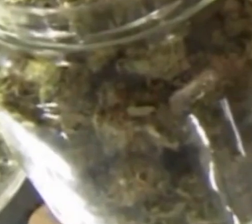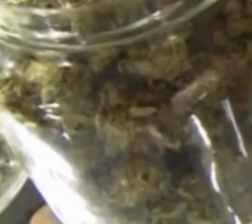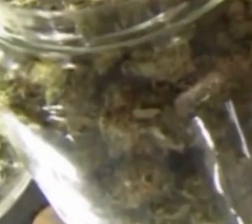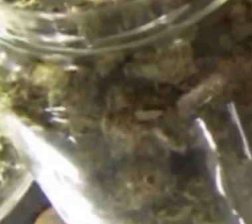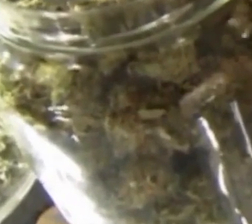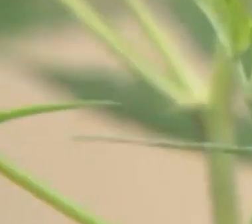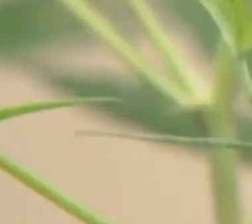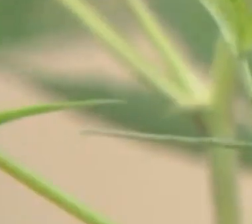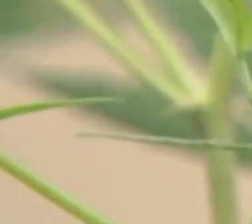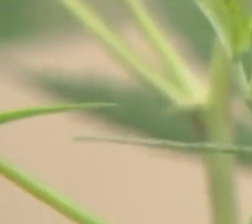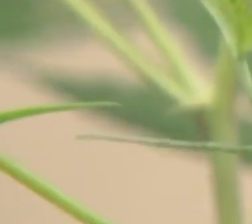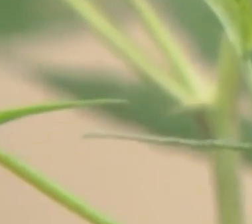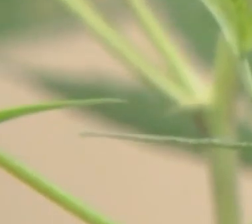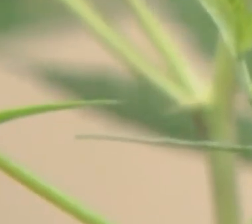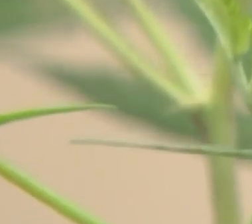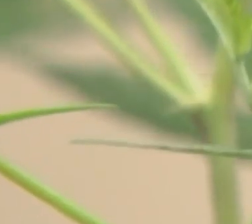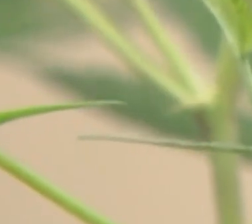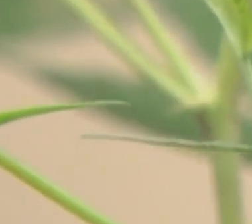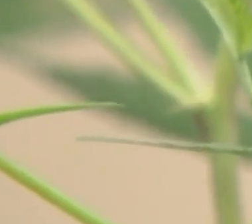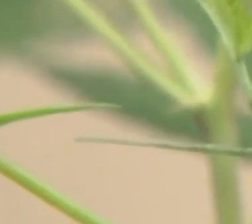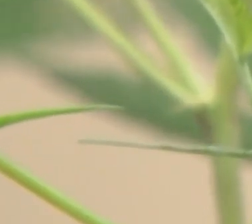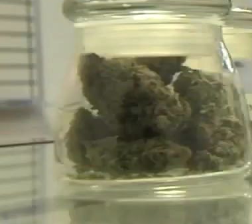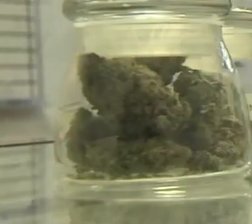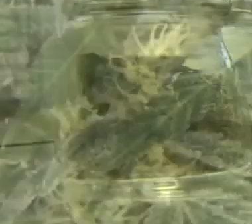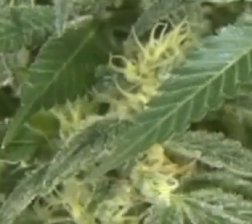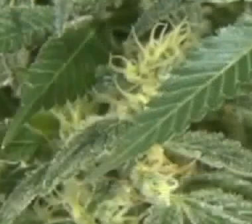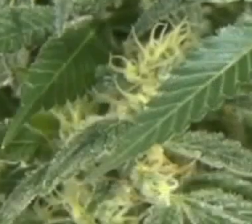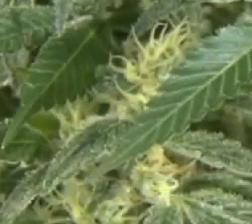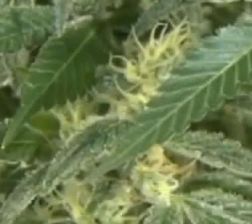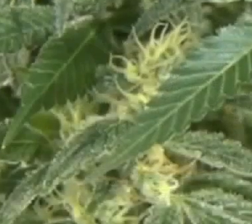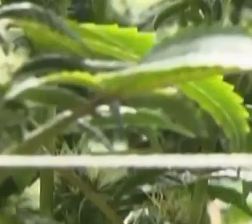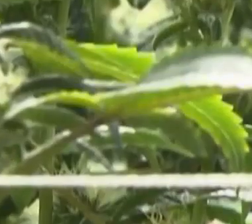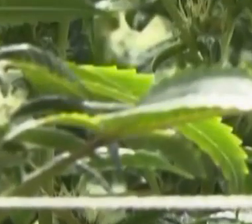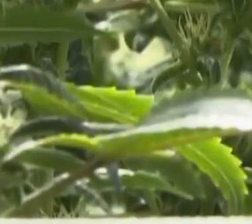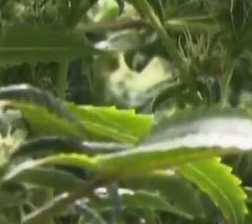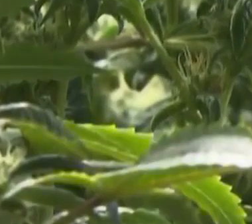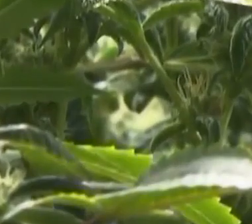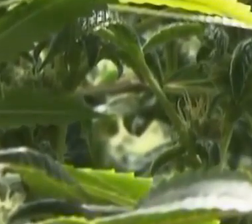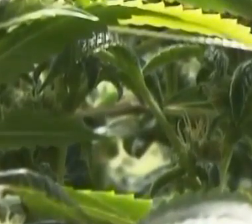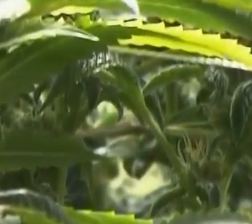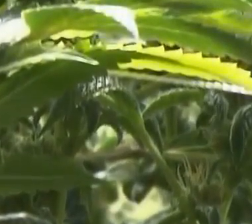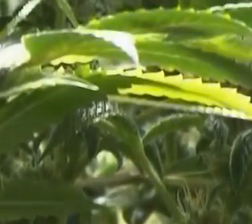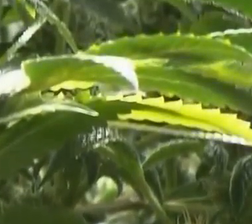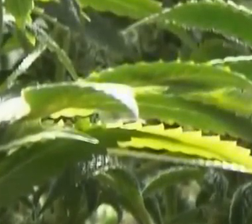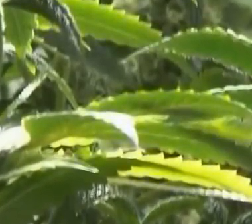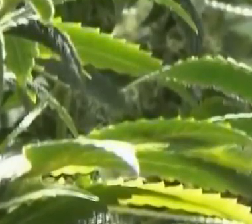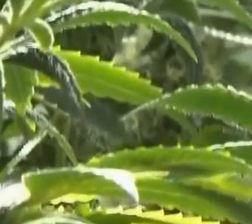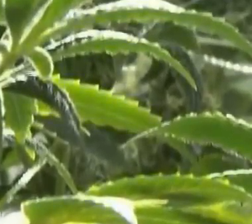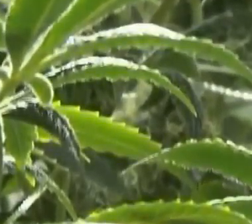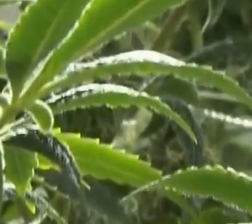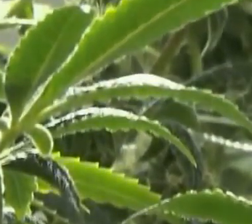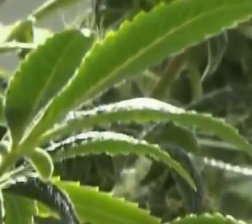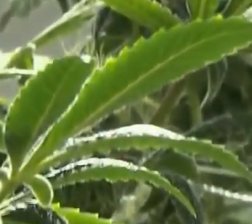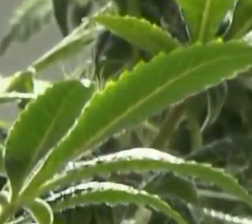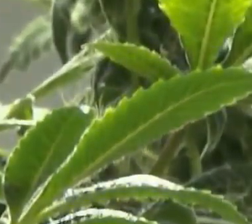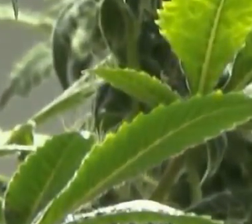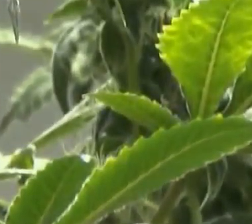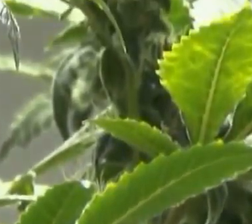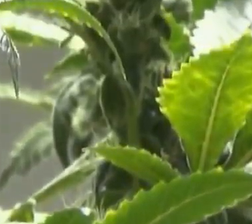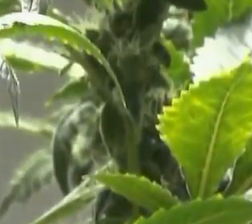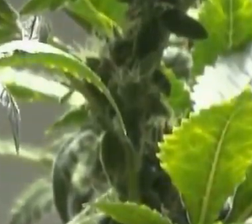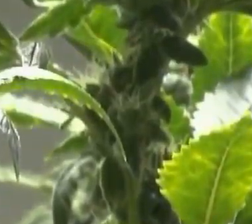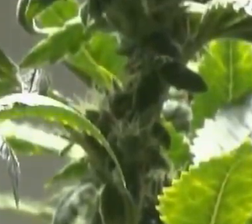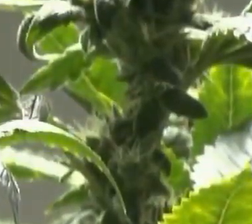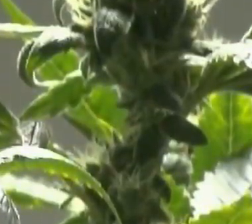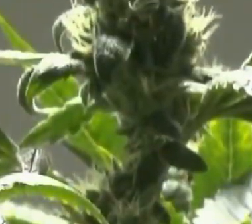alone, lawmakers could not agree on comprehensive marijuana legalization that included criminal justice reform. Instead, voters will decide the